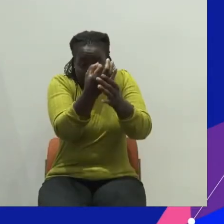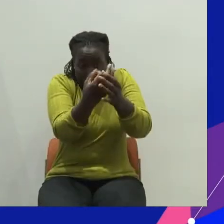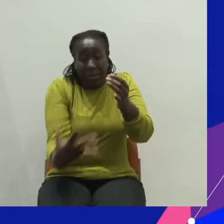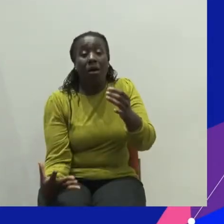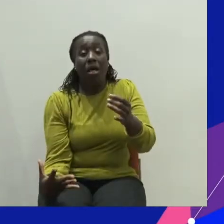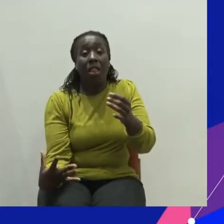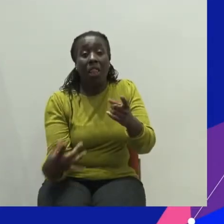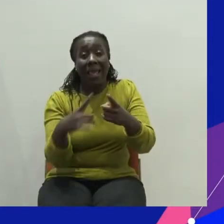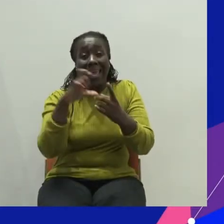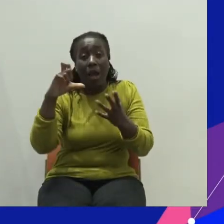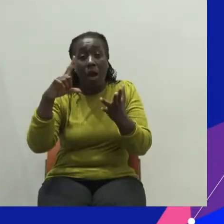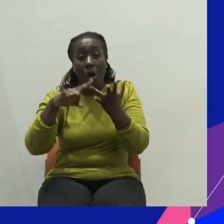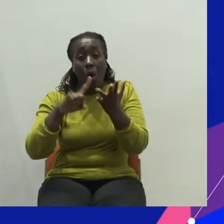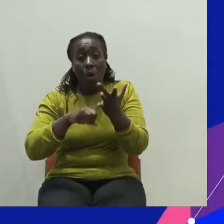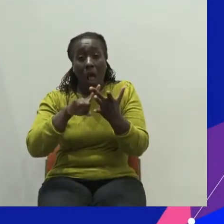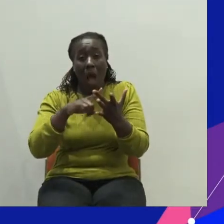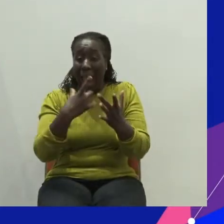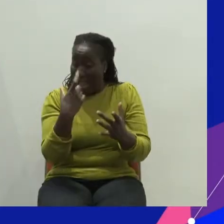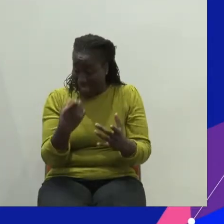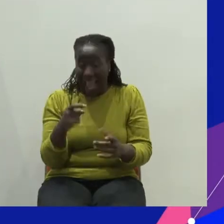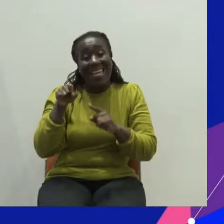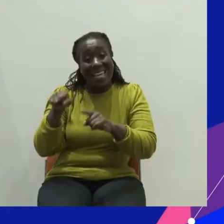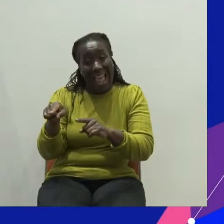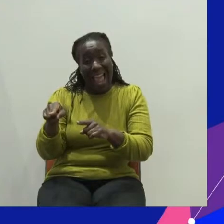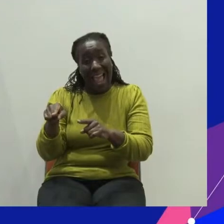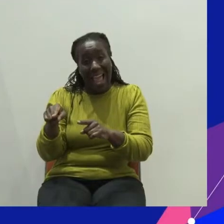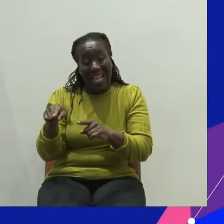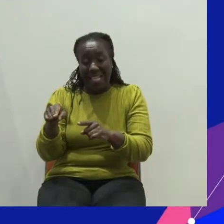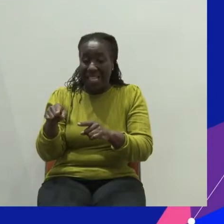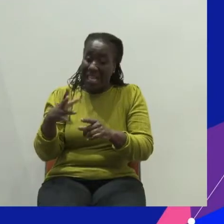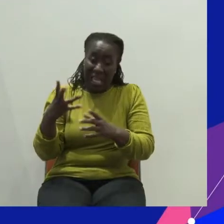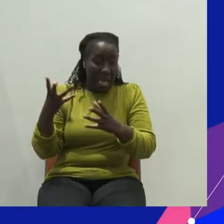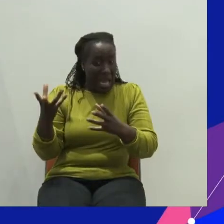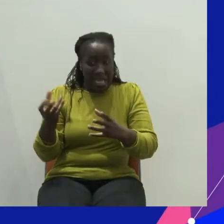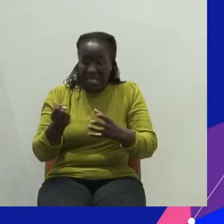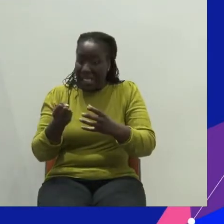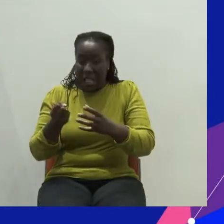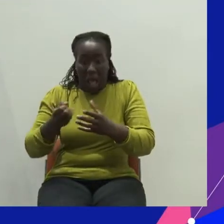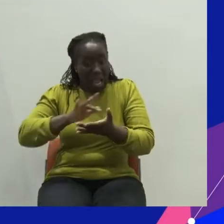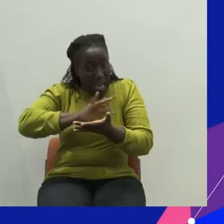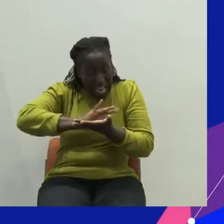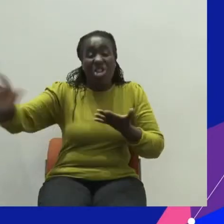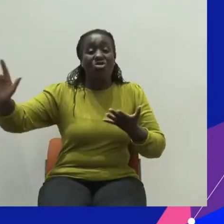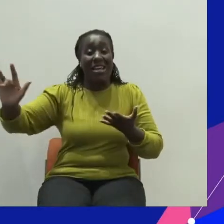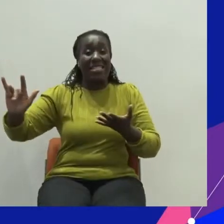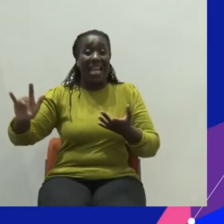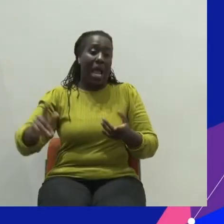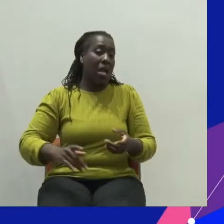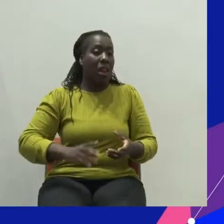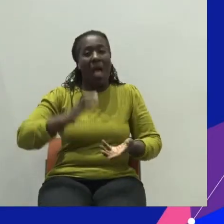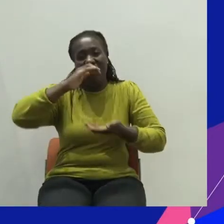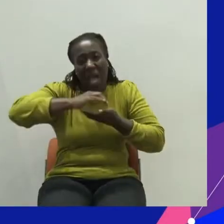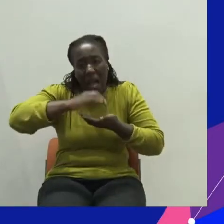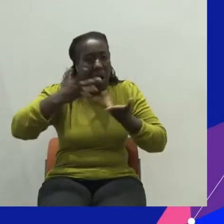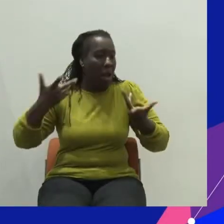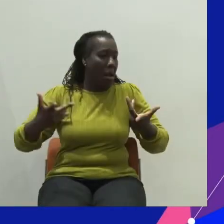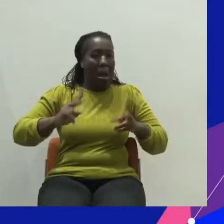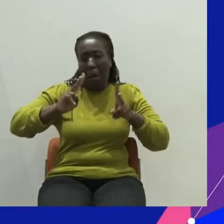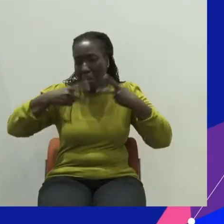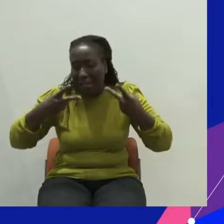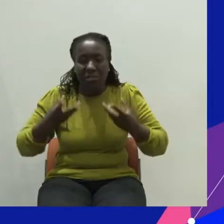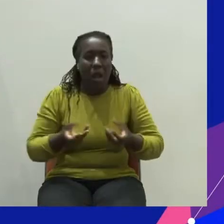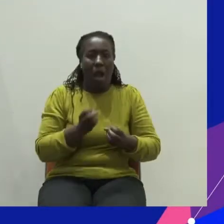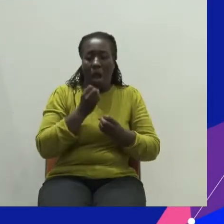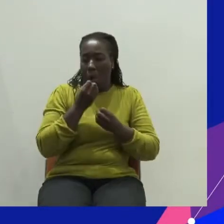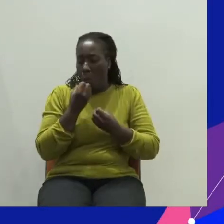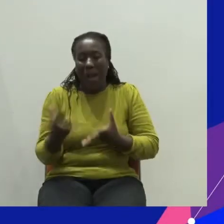coli culture, and it's going to be able to take banana waste and hamburger waste and pasta waste and convert that into anything. But